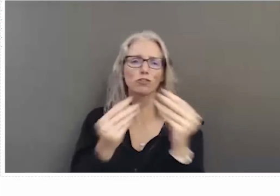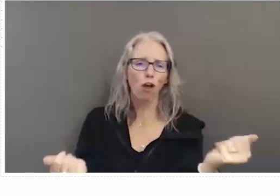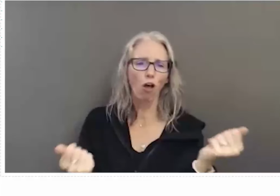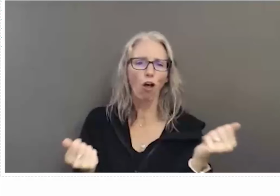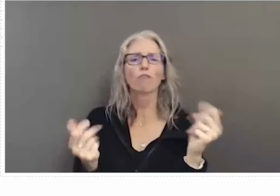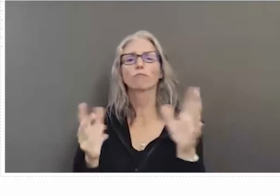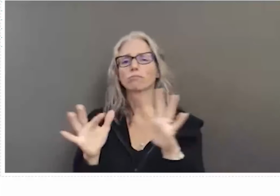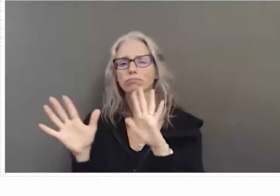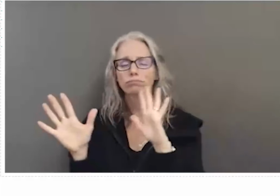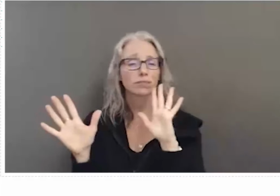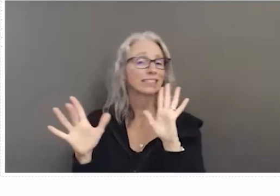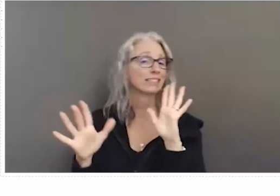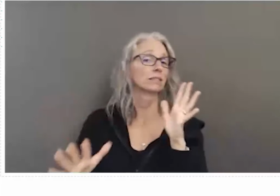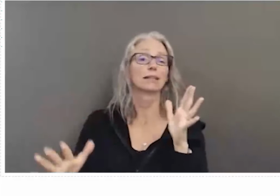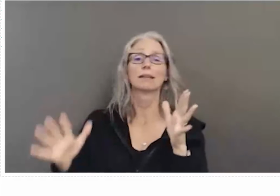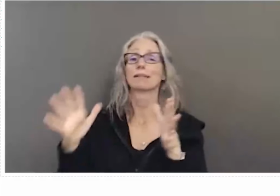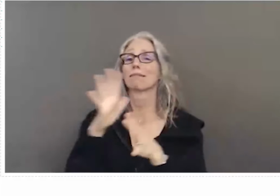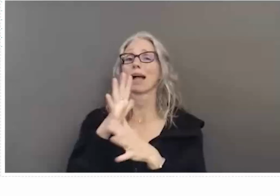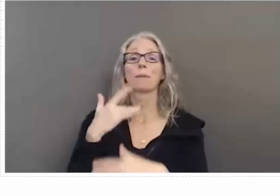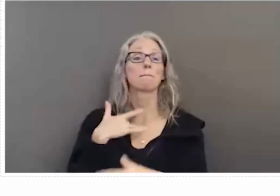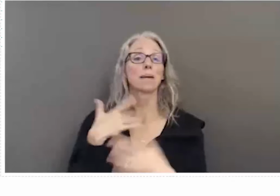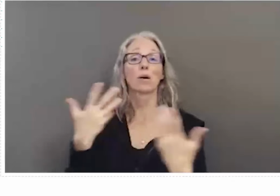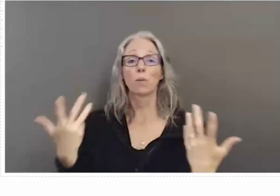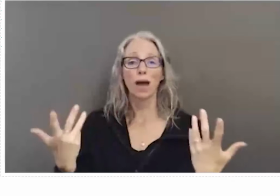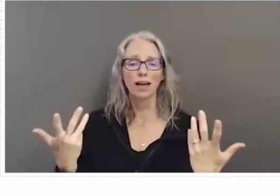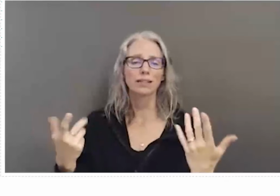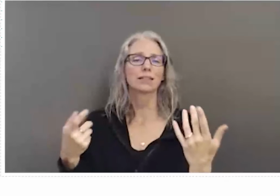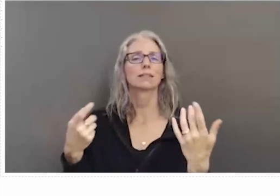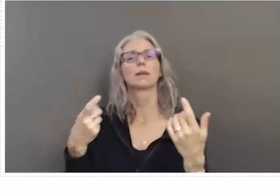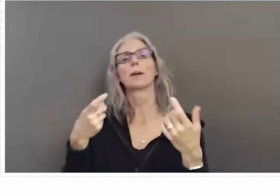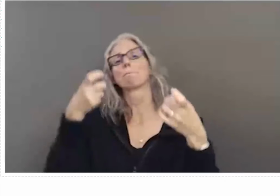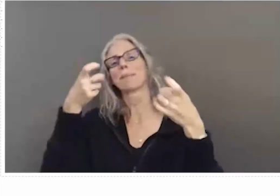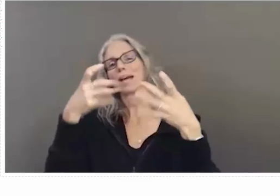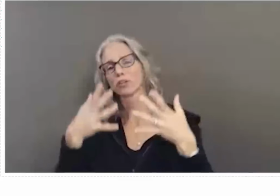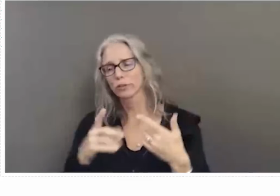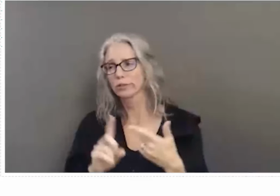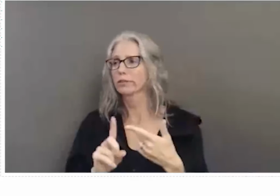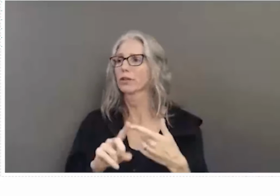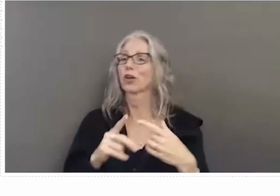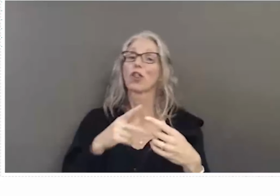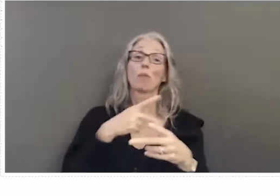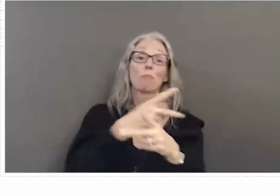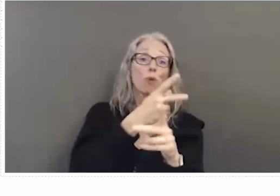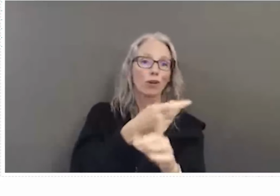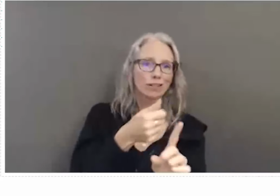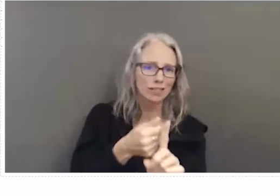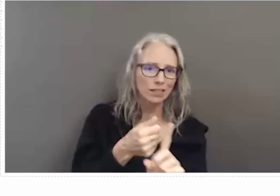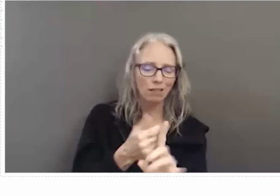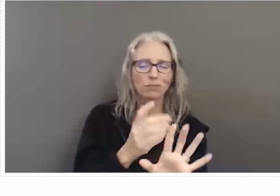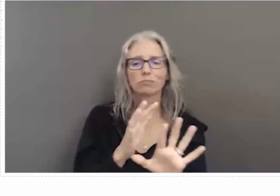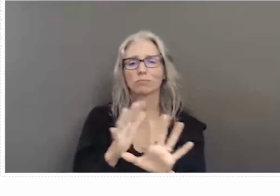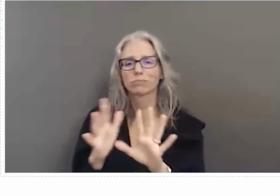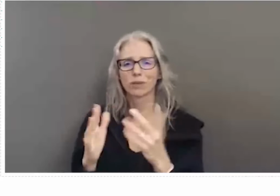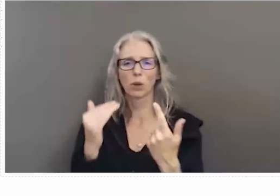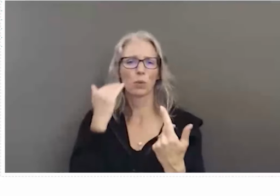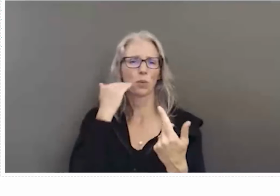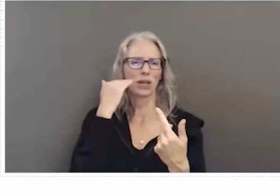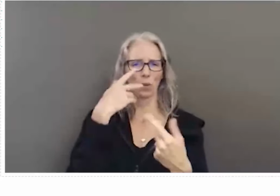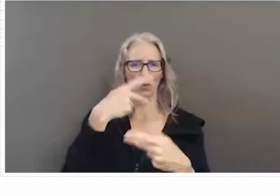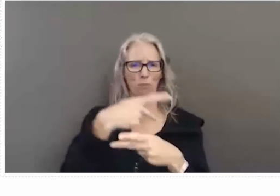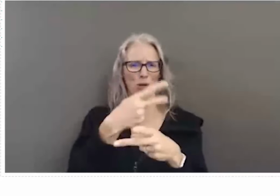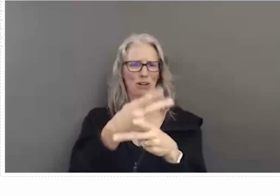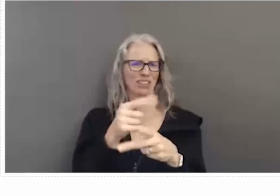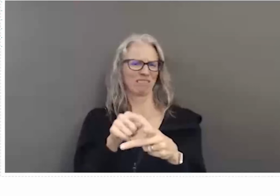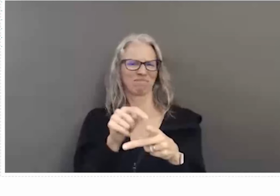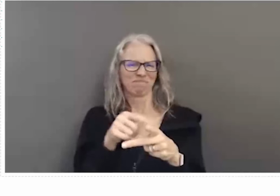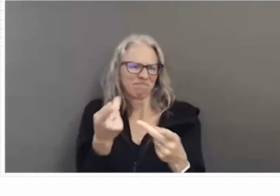management. It's always about the product itself, the positioning. And I know that often we're shy about talking about, product positioning when we talk about